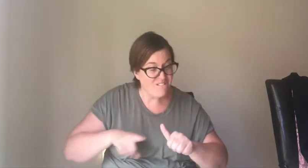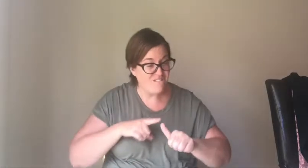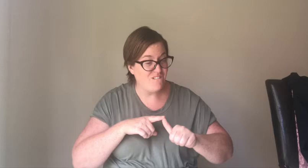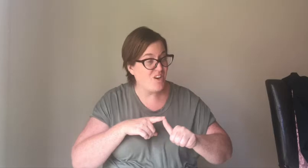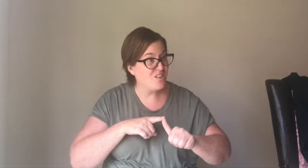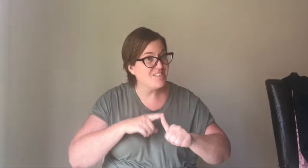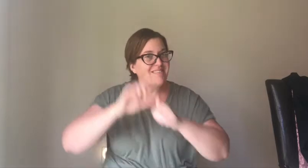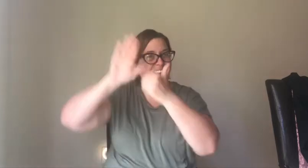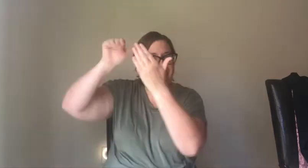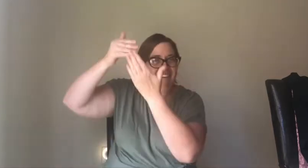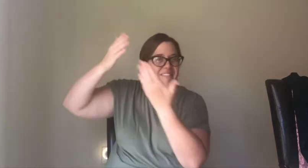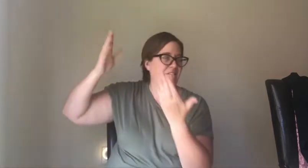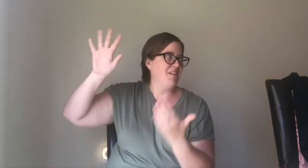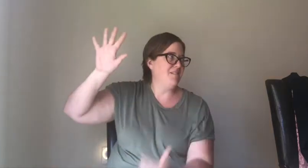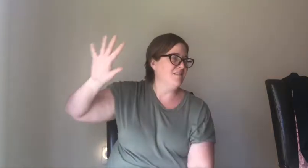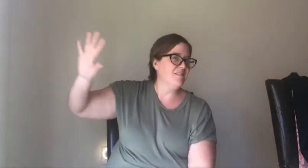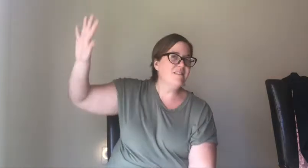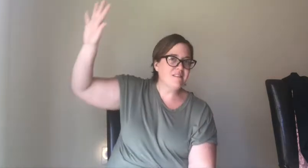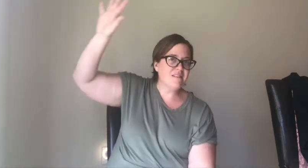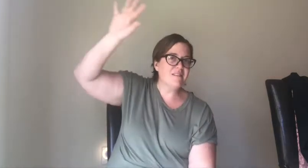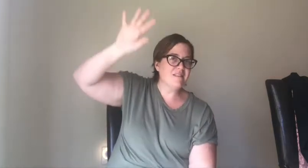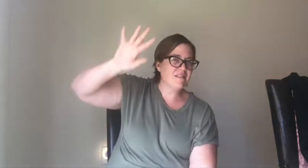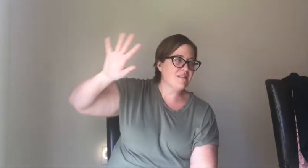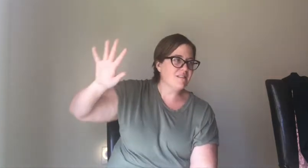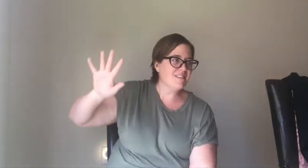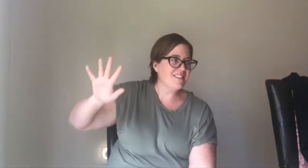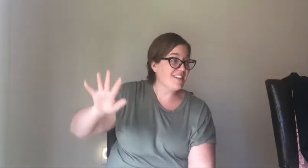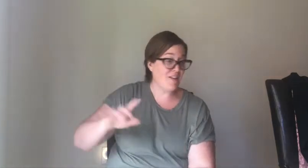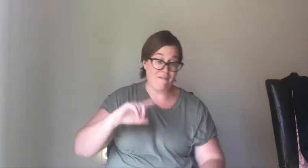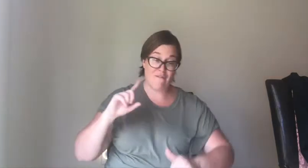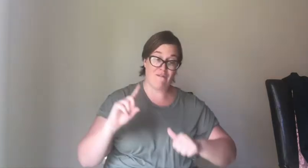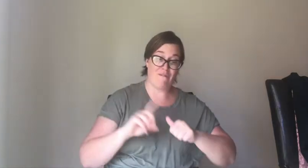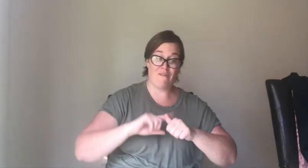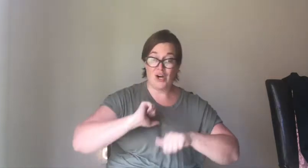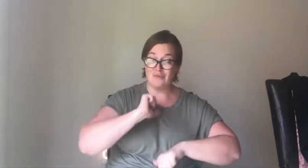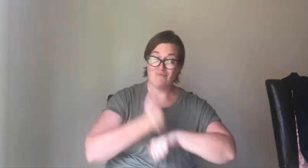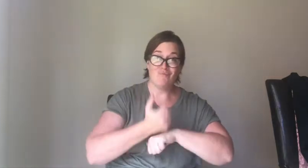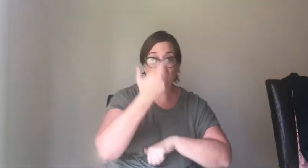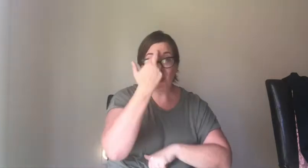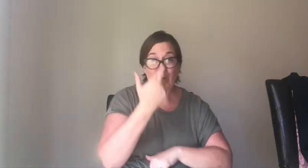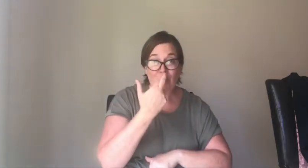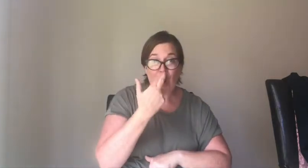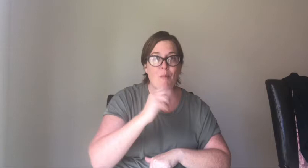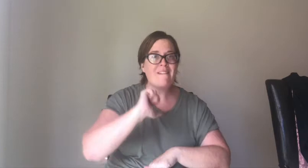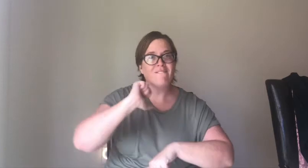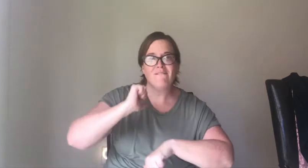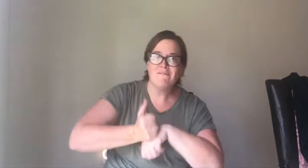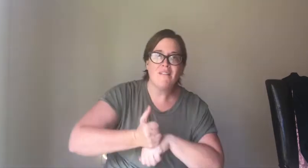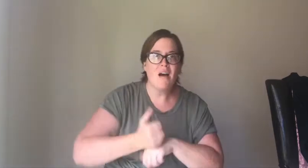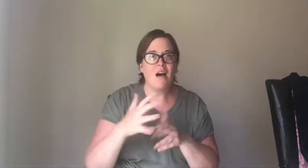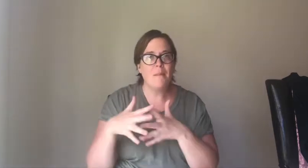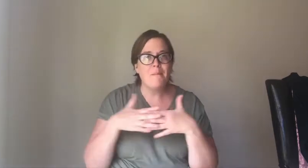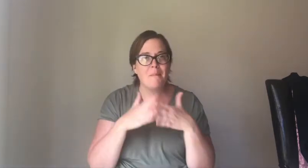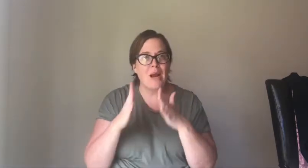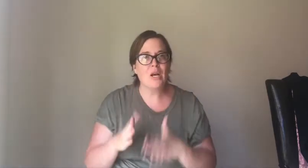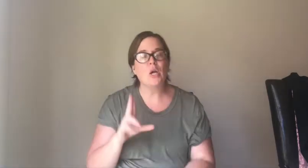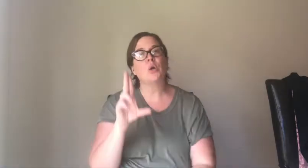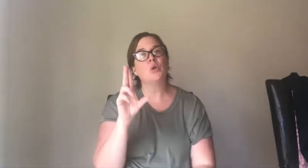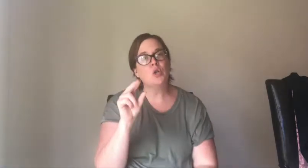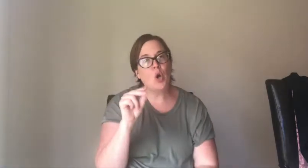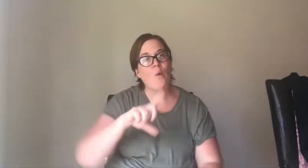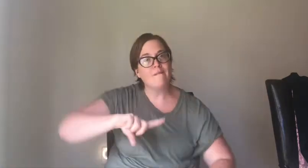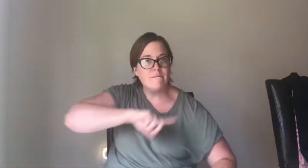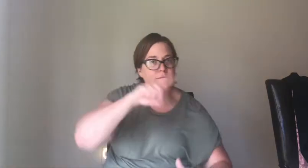world is not your home. You were made for somewhere else, for another world. That's how we're supposed to think of ourselves. It's just passing through,